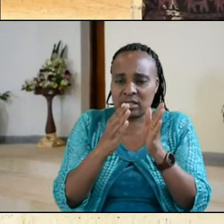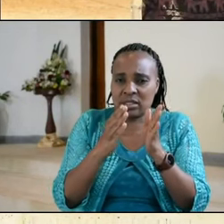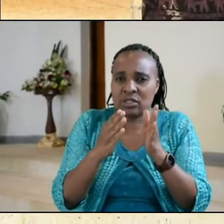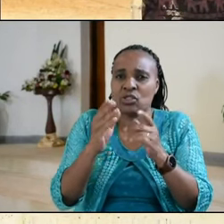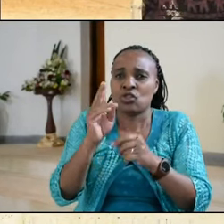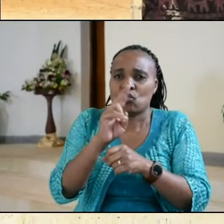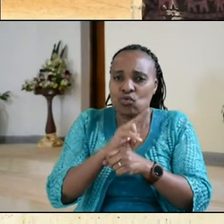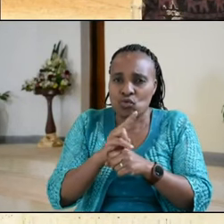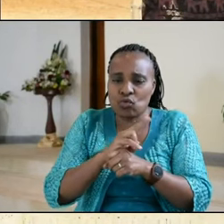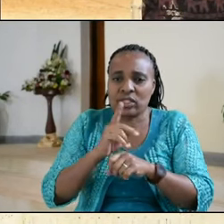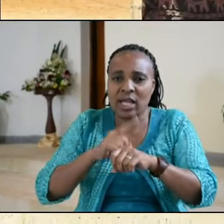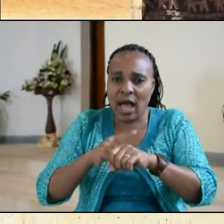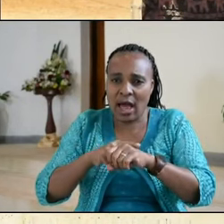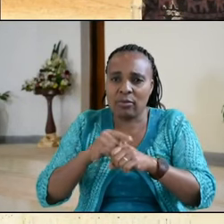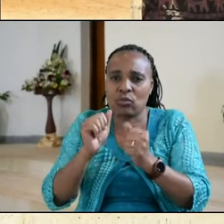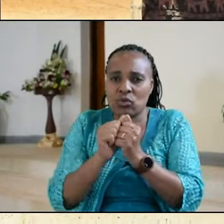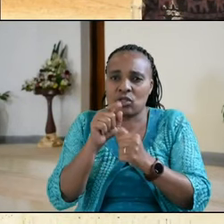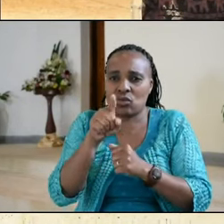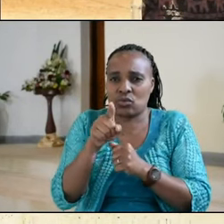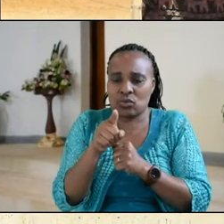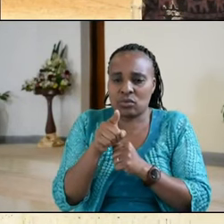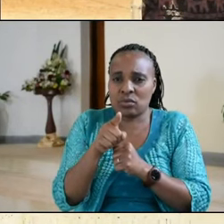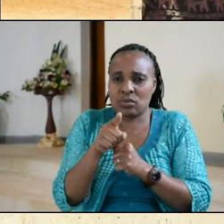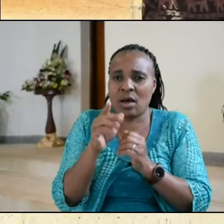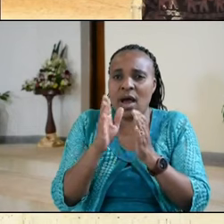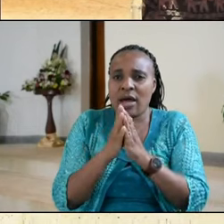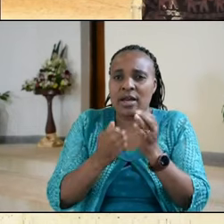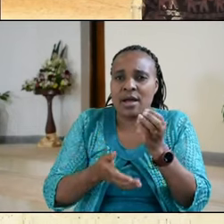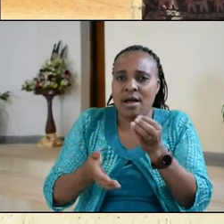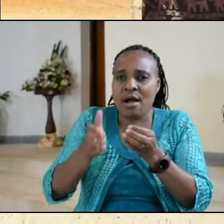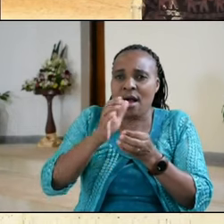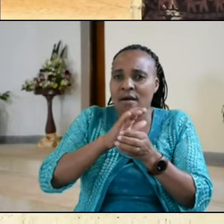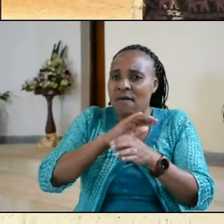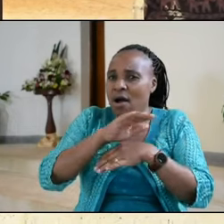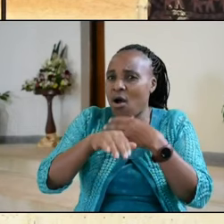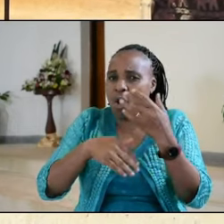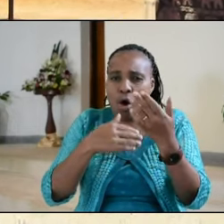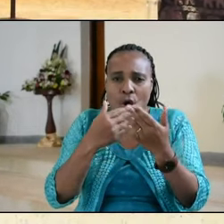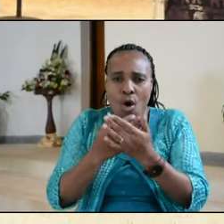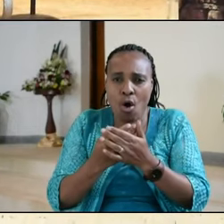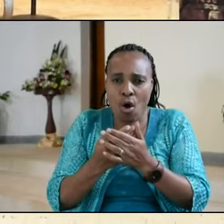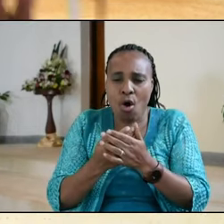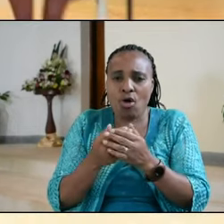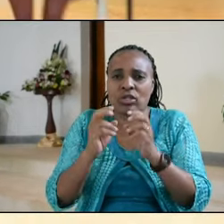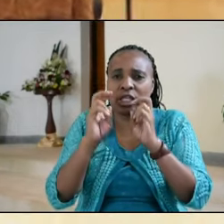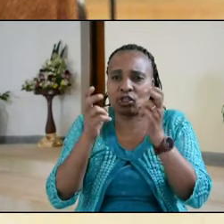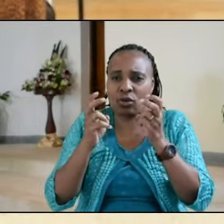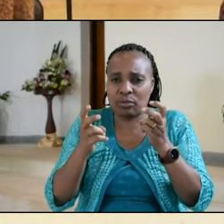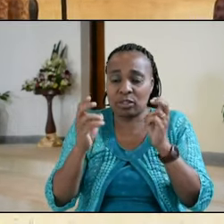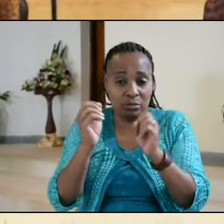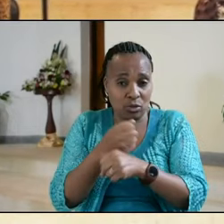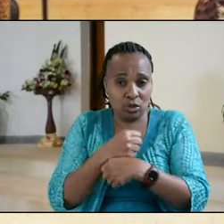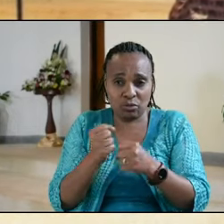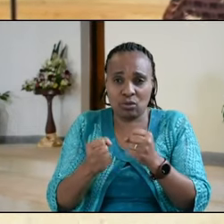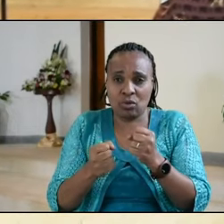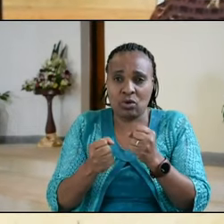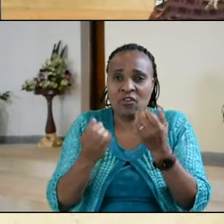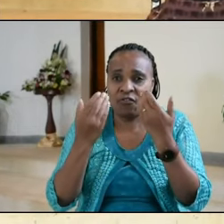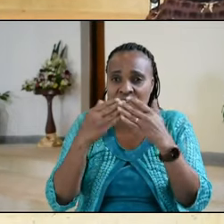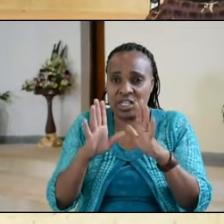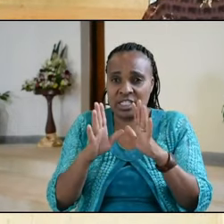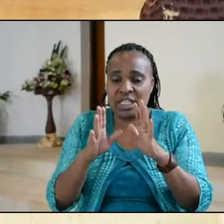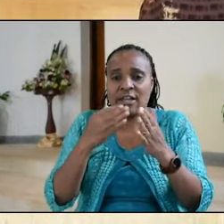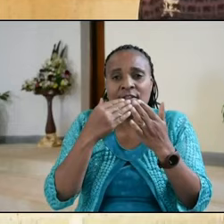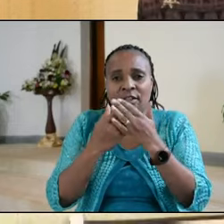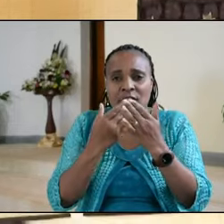spend time with you again and cover the rest of the topics that we were not able to cover. So thank you so